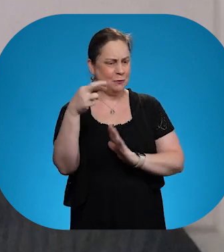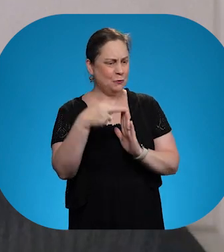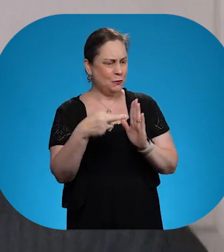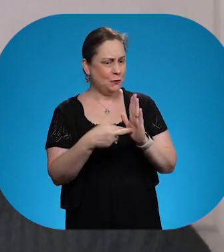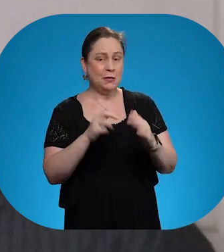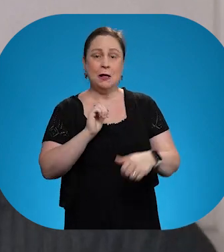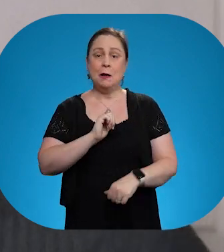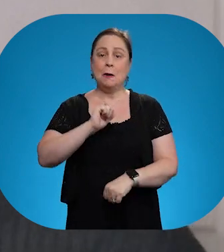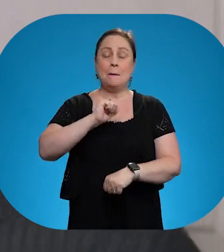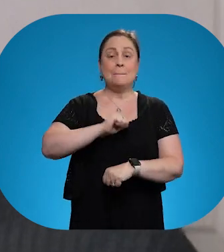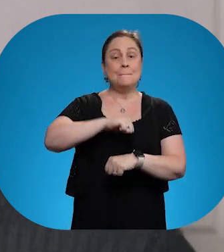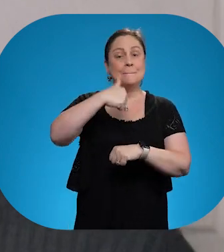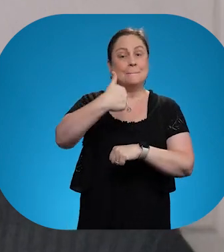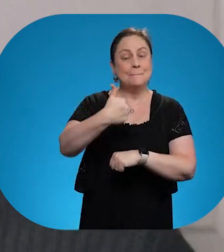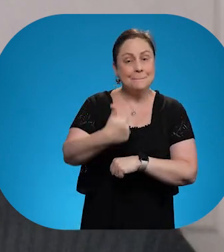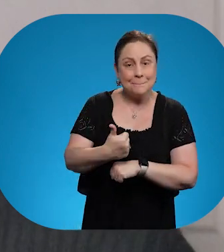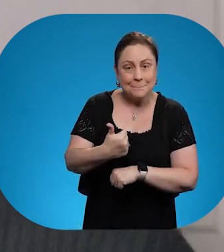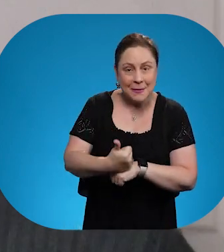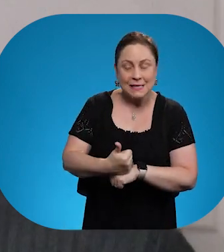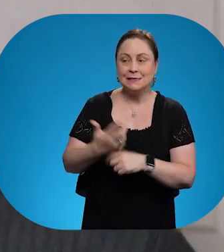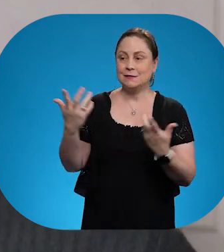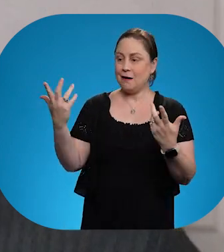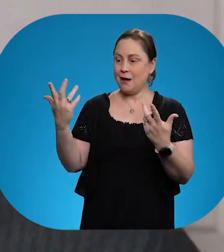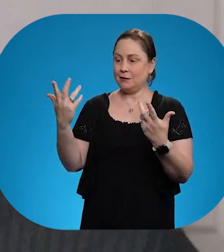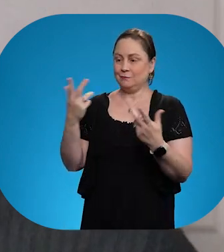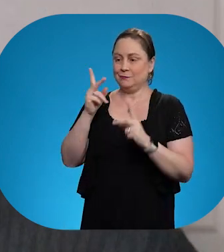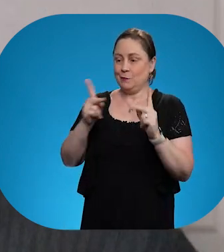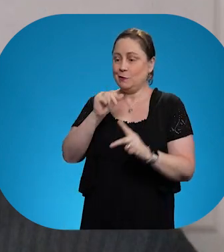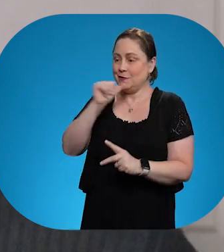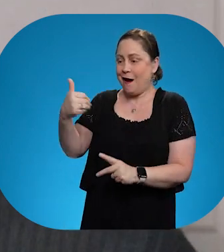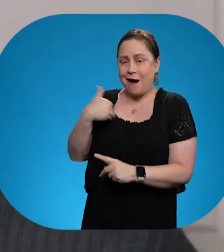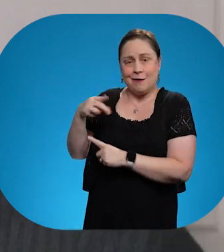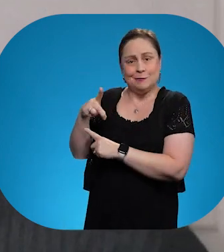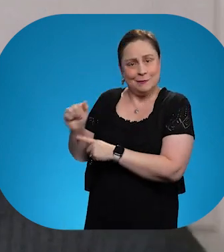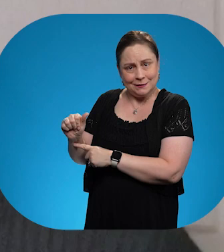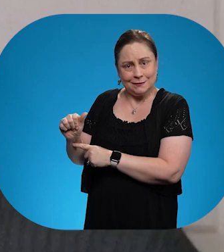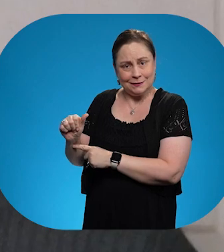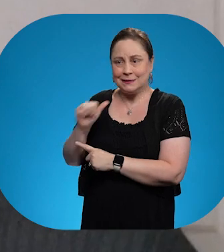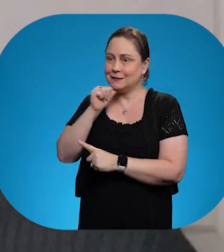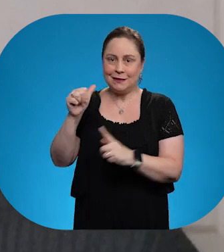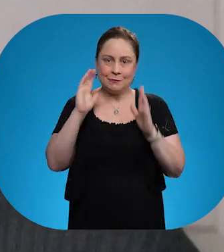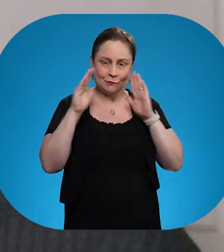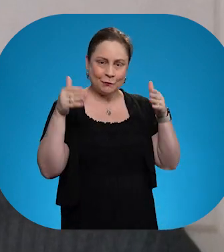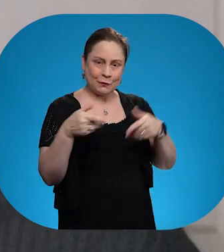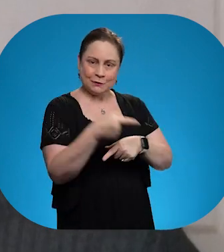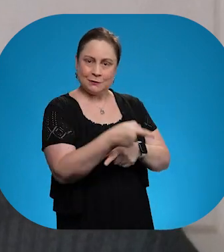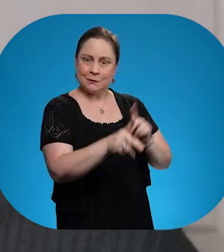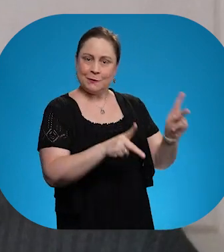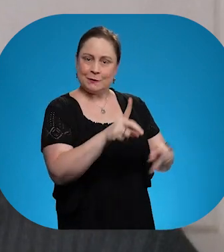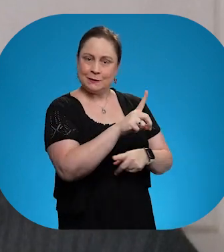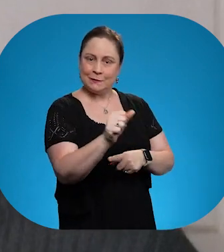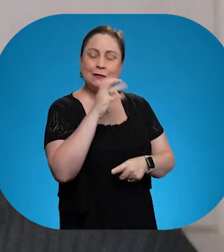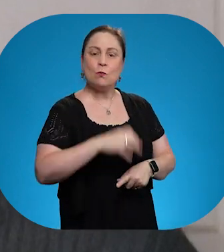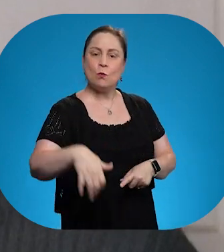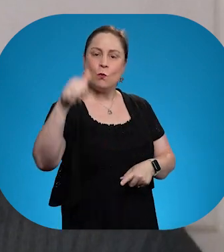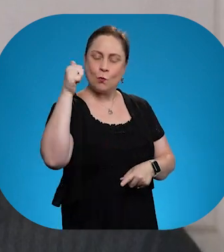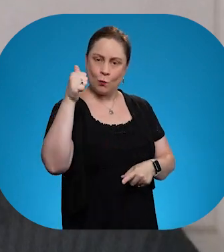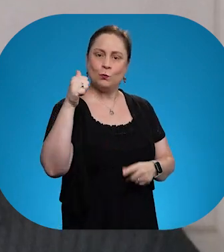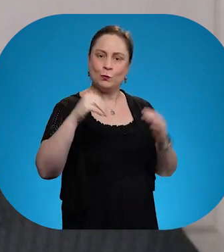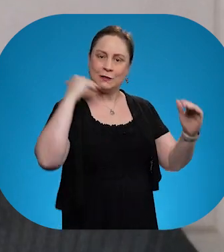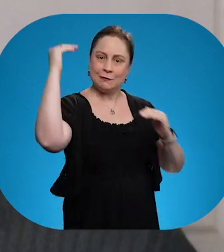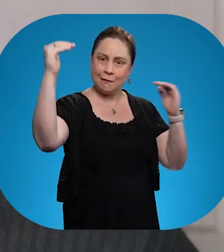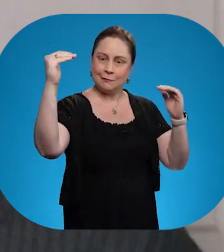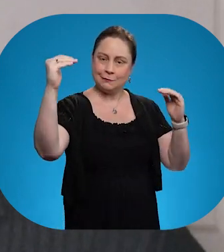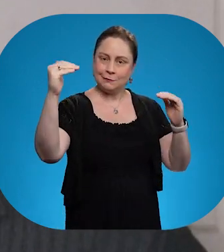care. Hospitals developed guidelines that were often based on biases against people with disabilities and